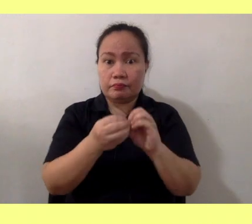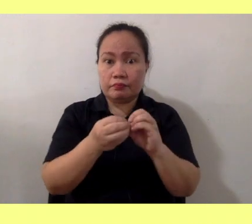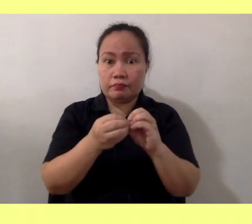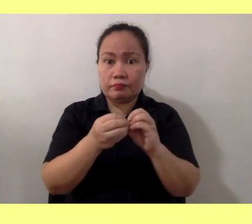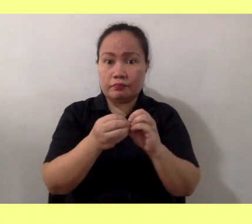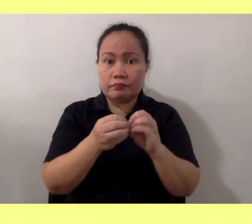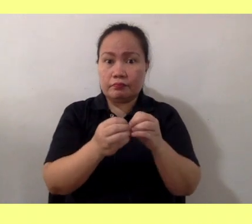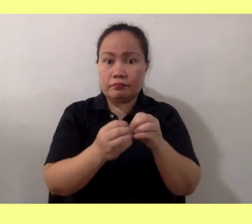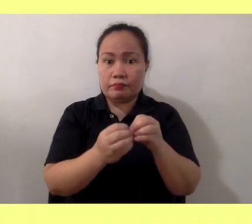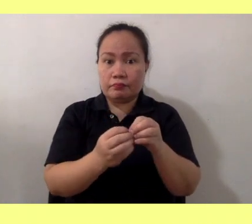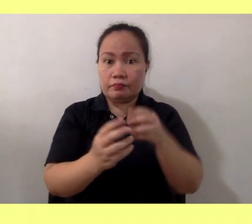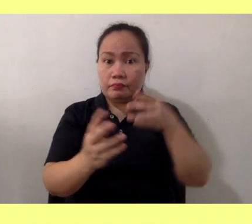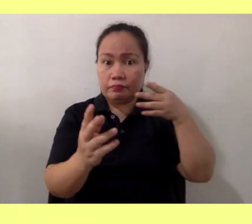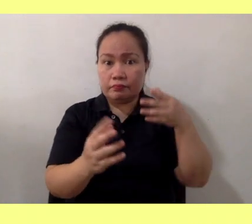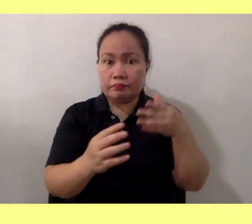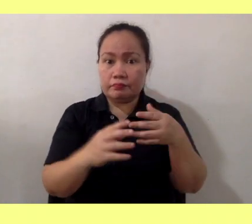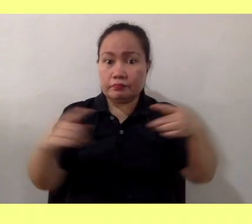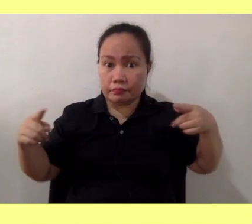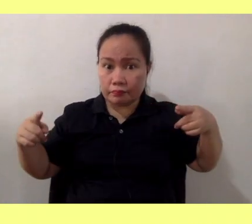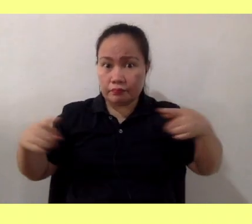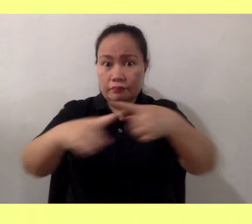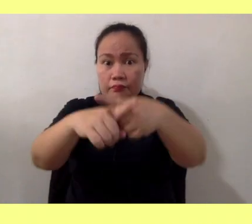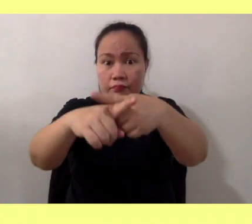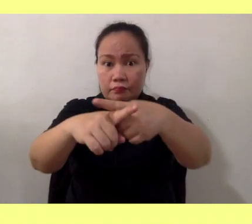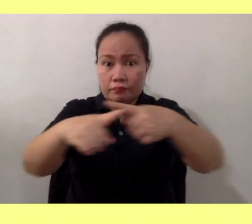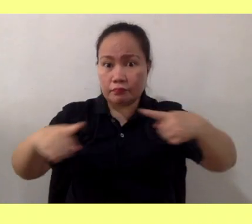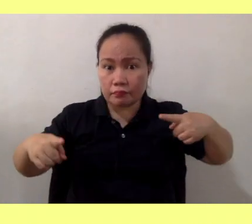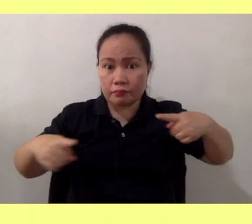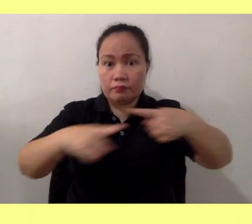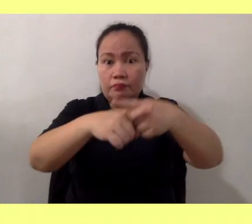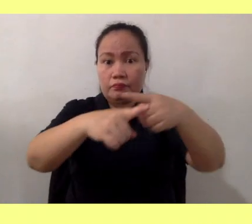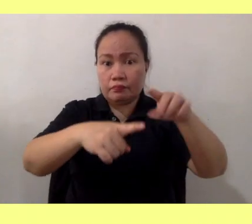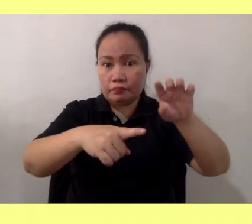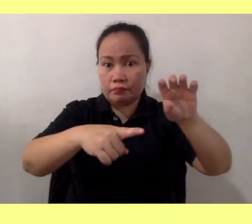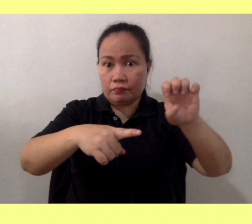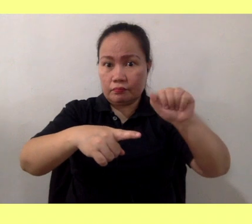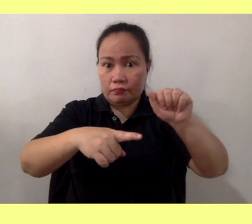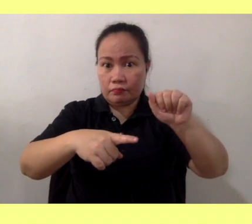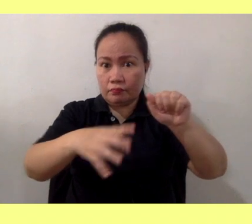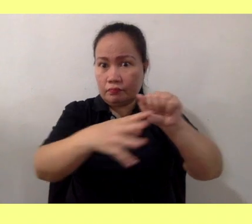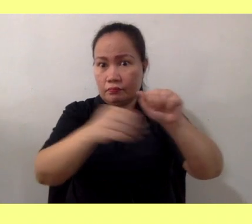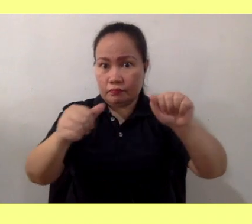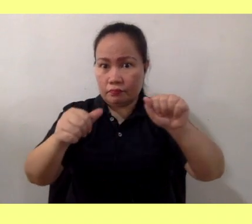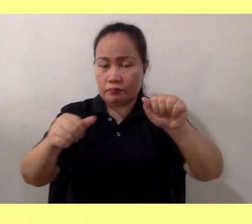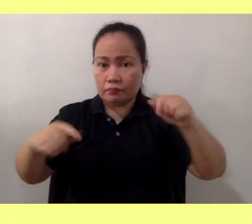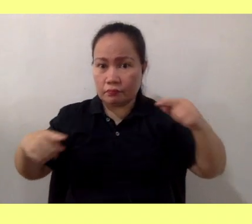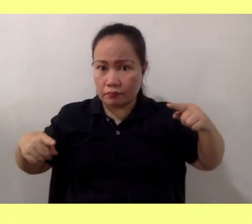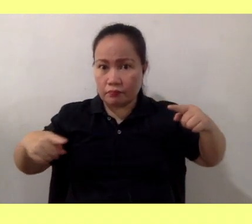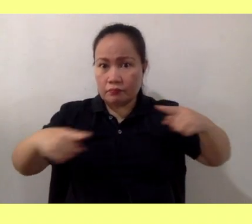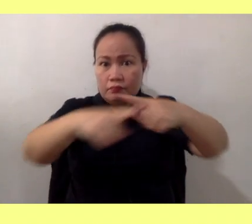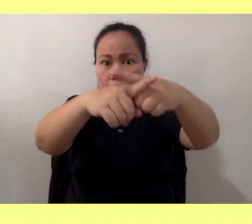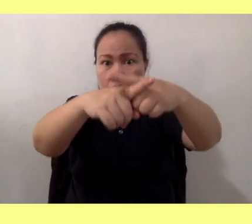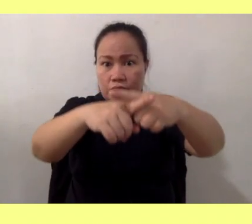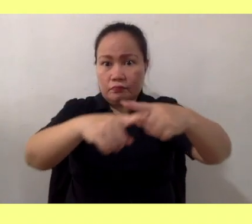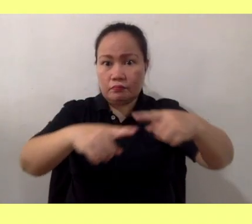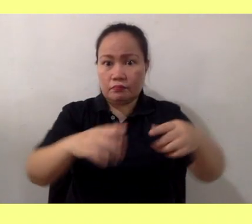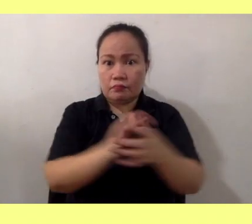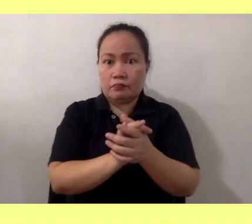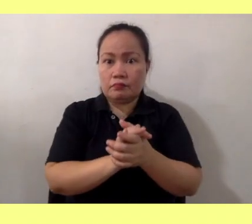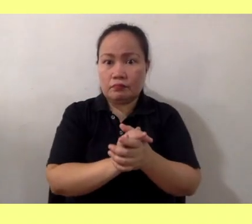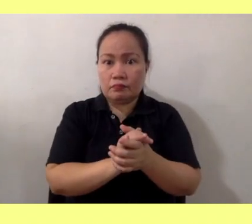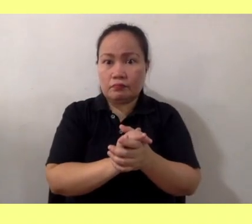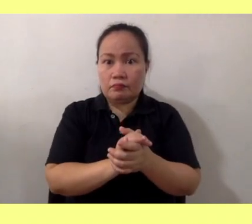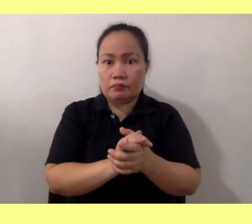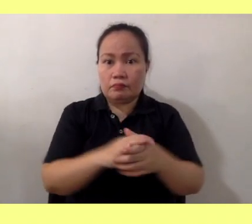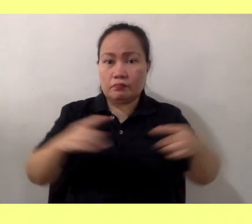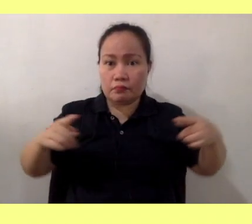the intersection of EA and AD is point A. So, paano